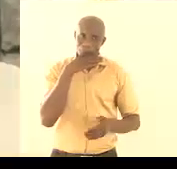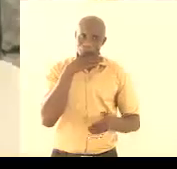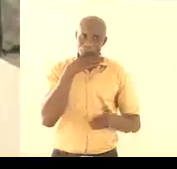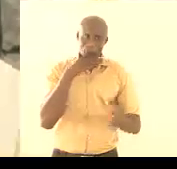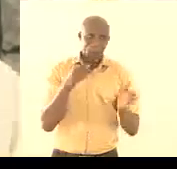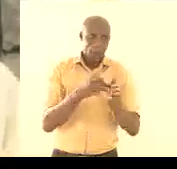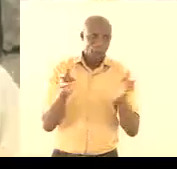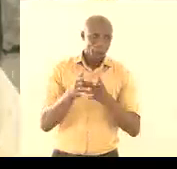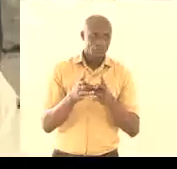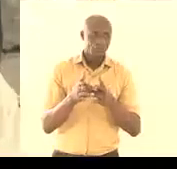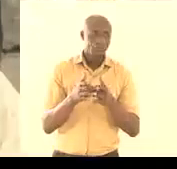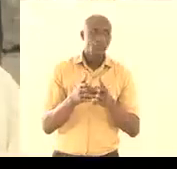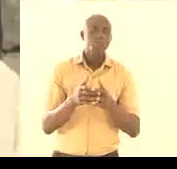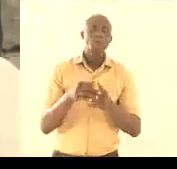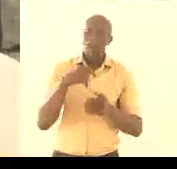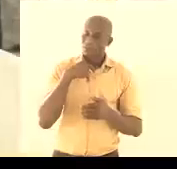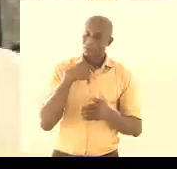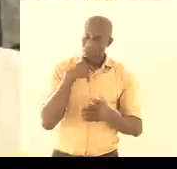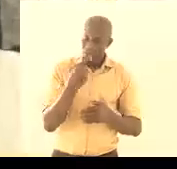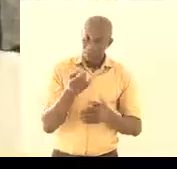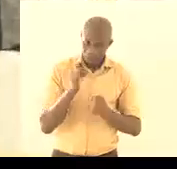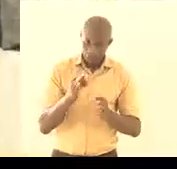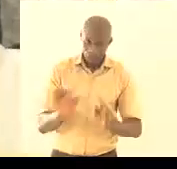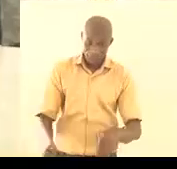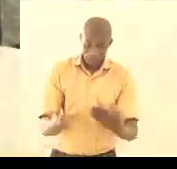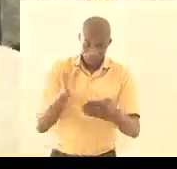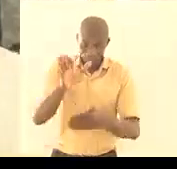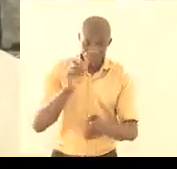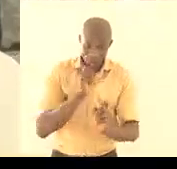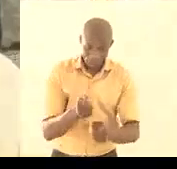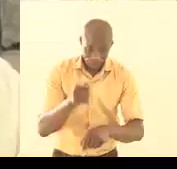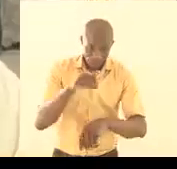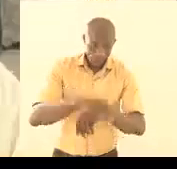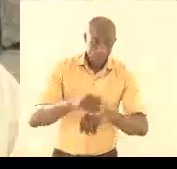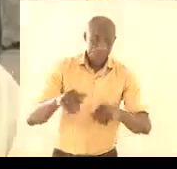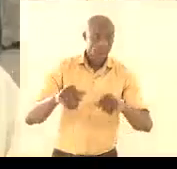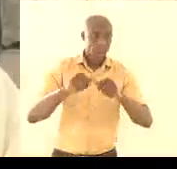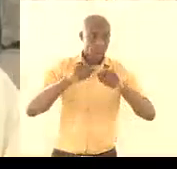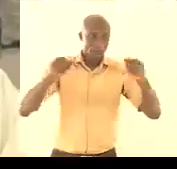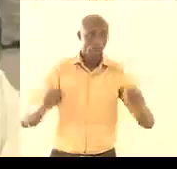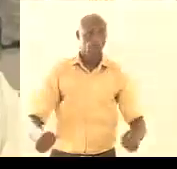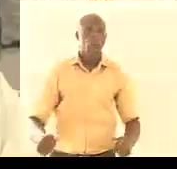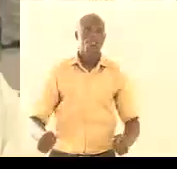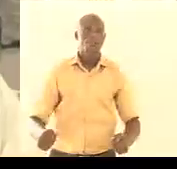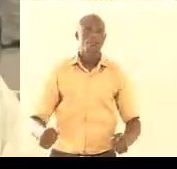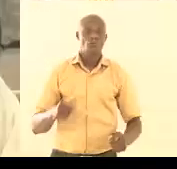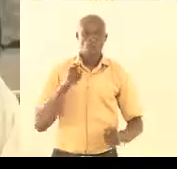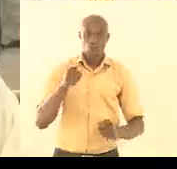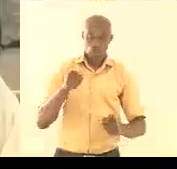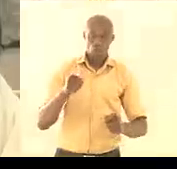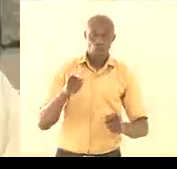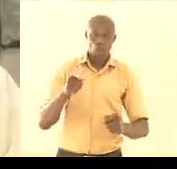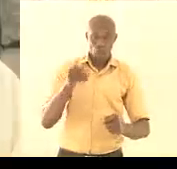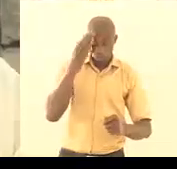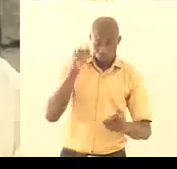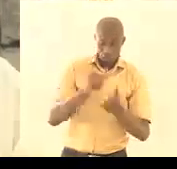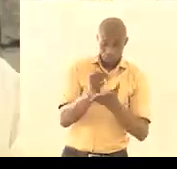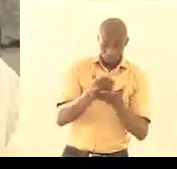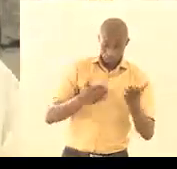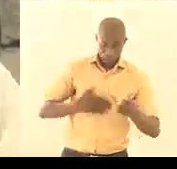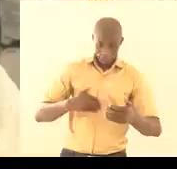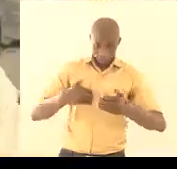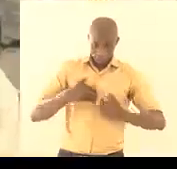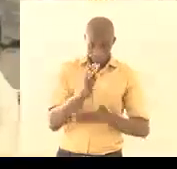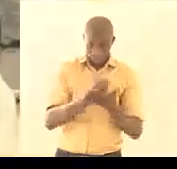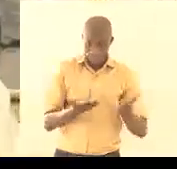know, Jesus Christ, if you are bringing an offering to the altar and you remember that somebody has something against you, not that you have something against somebody, but that